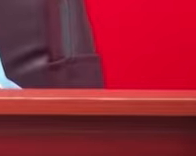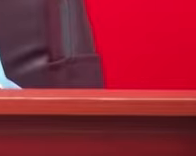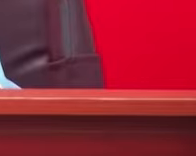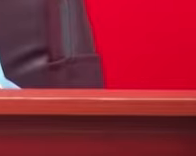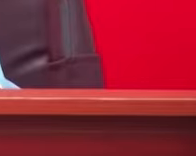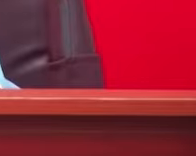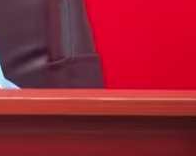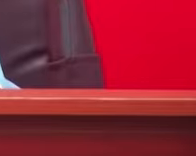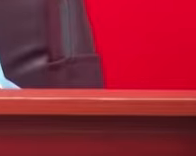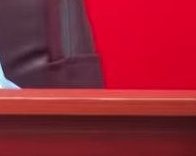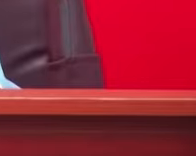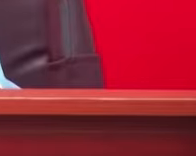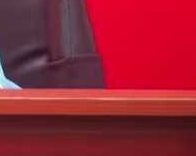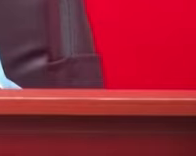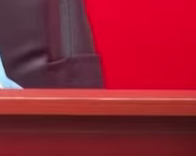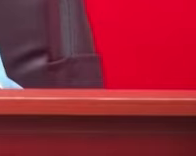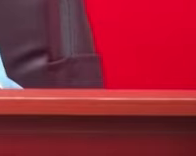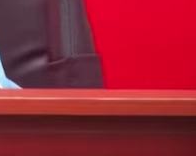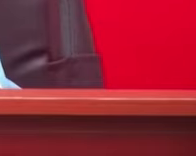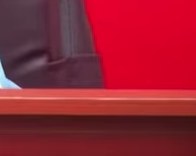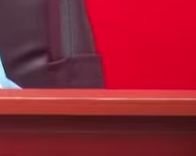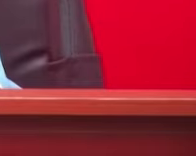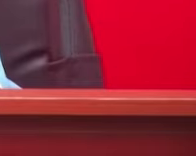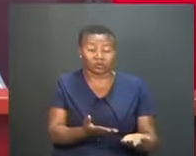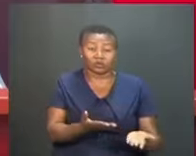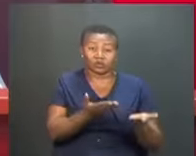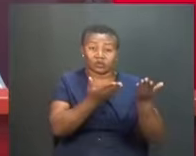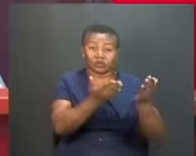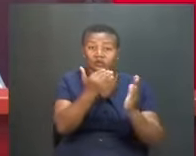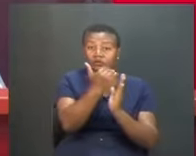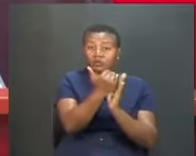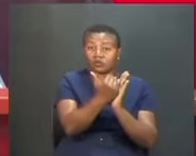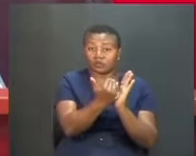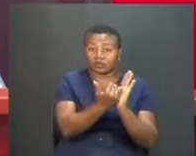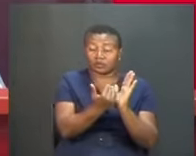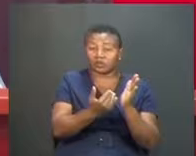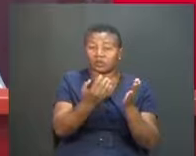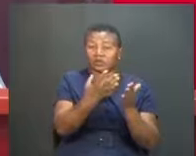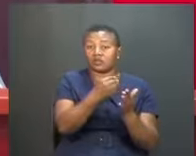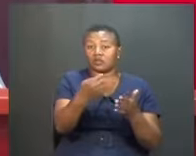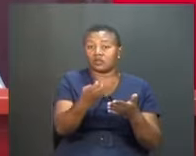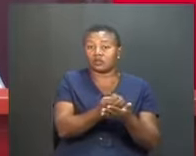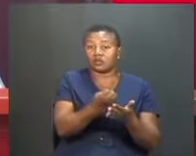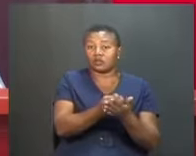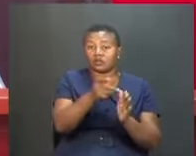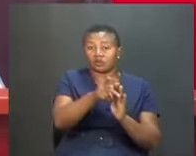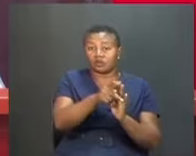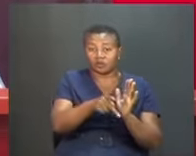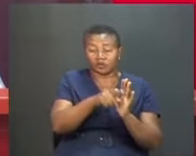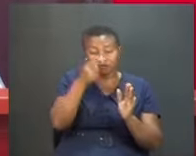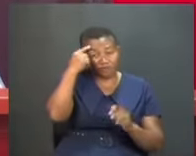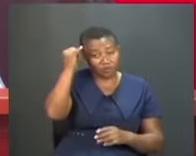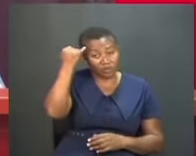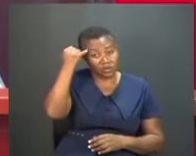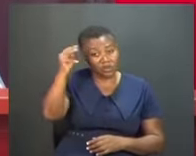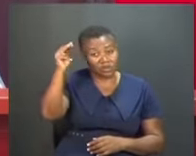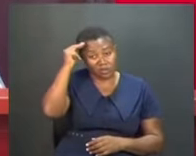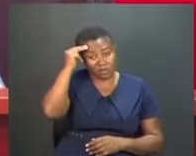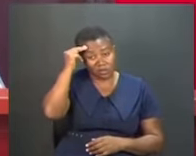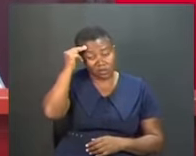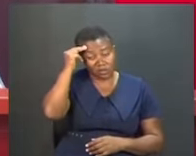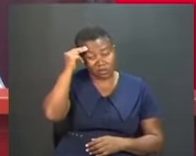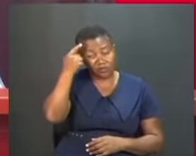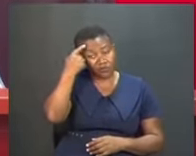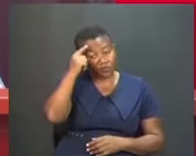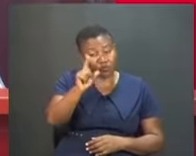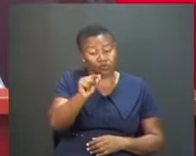appear before the House to present of His Excellency President John Dramani Mahama for the